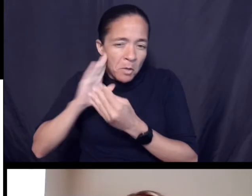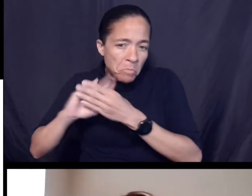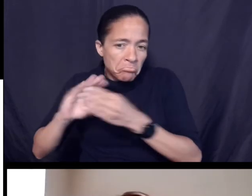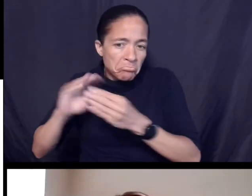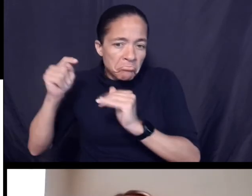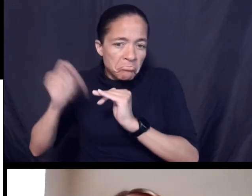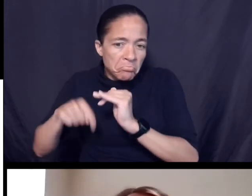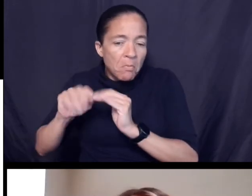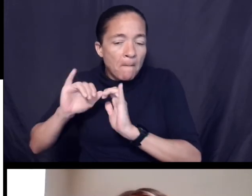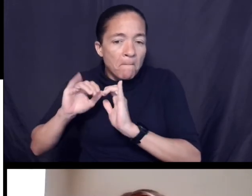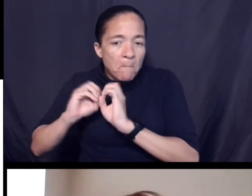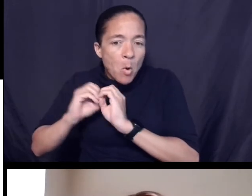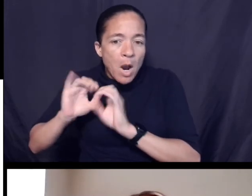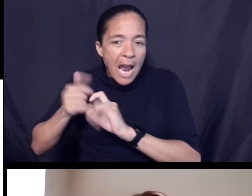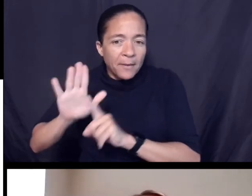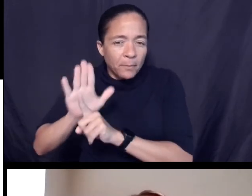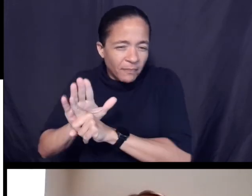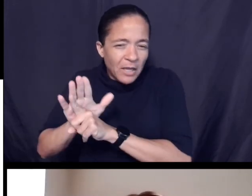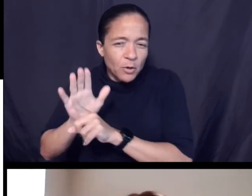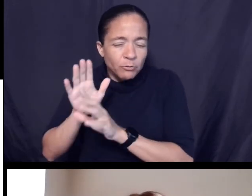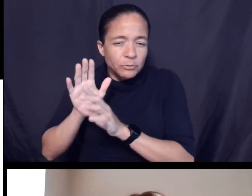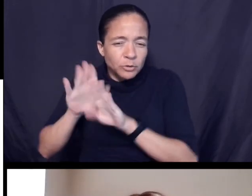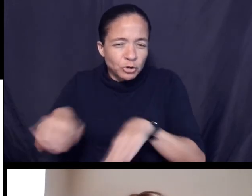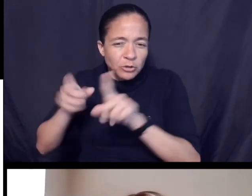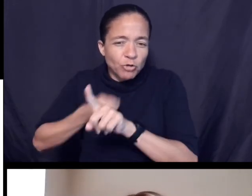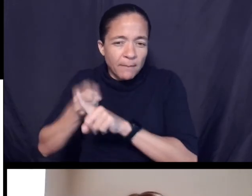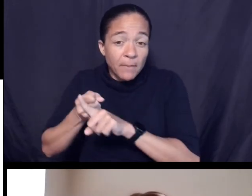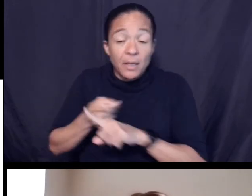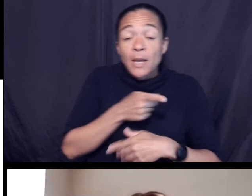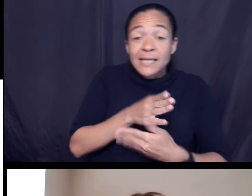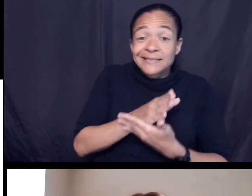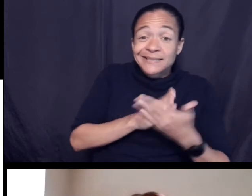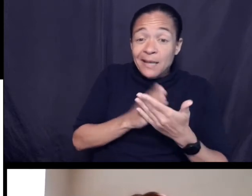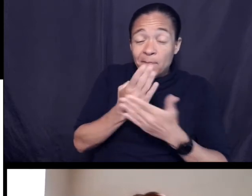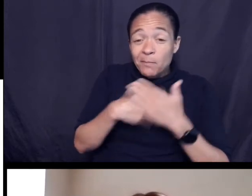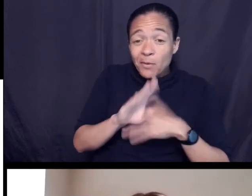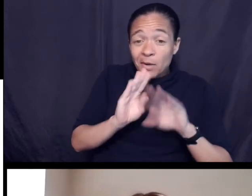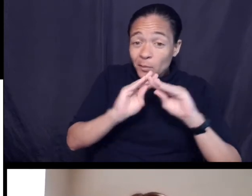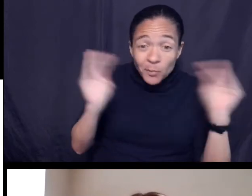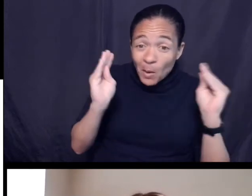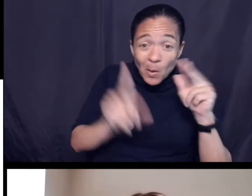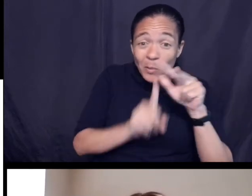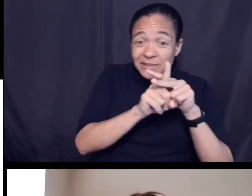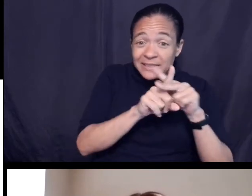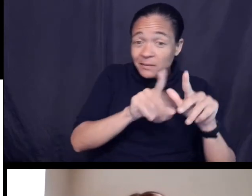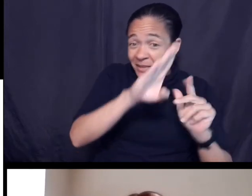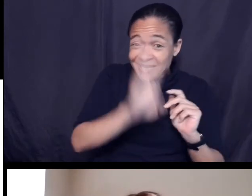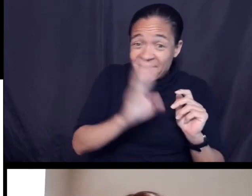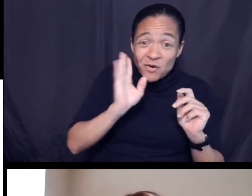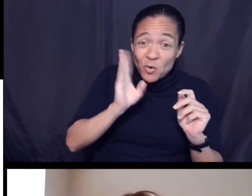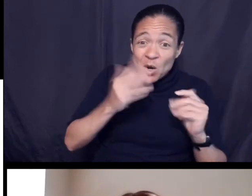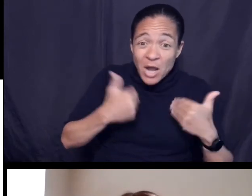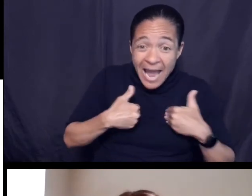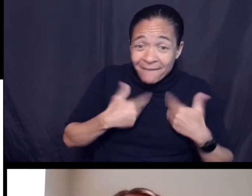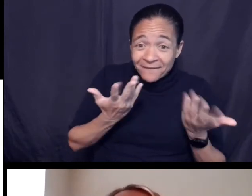hear exactly how their children have been impacted. But some children are born with no symptoms and they're never going to have any symptoms. And that's what we hope for,